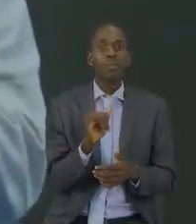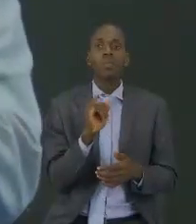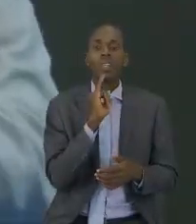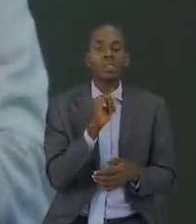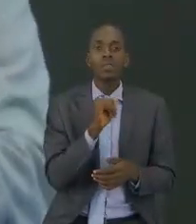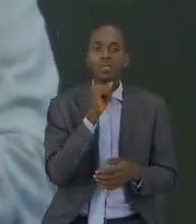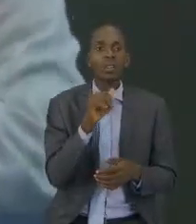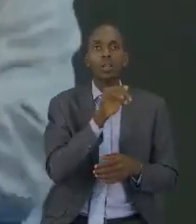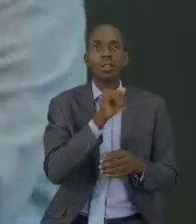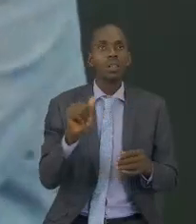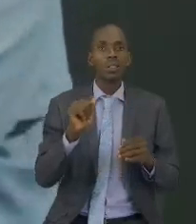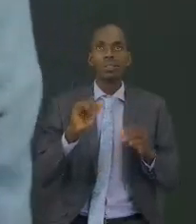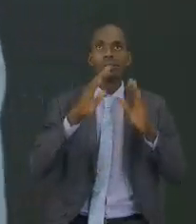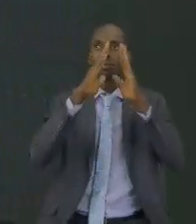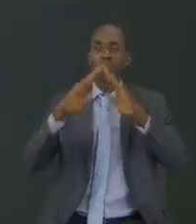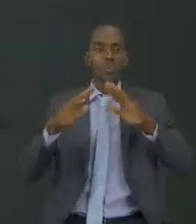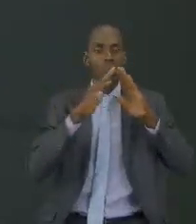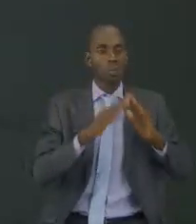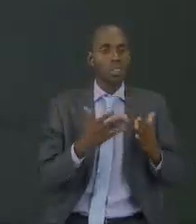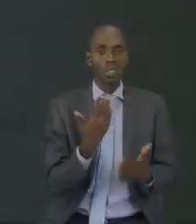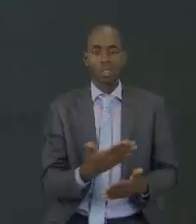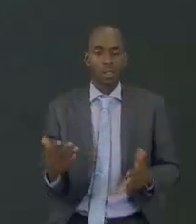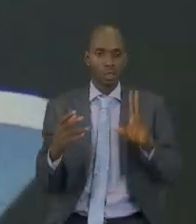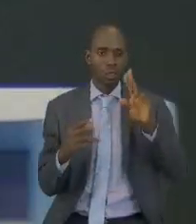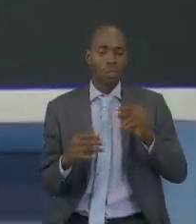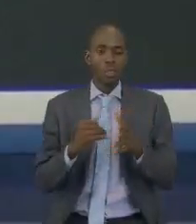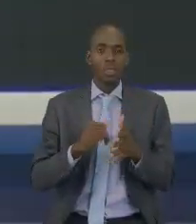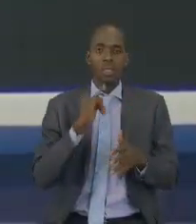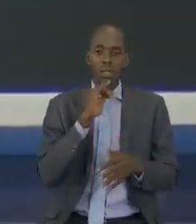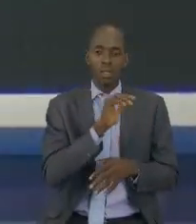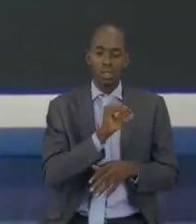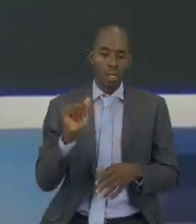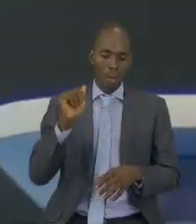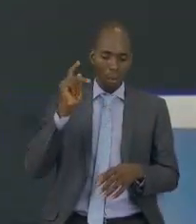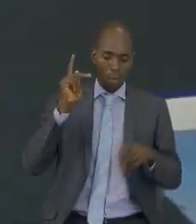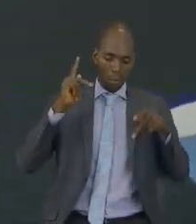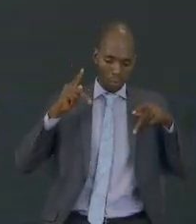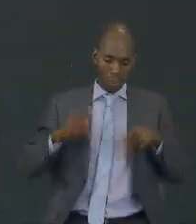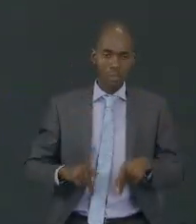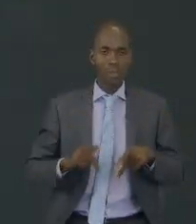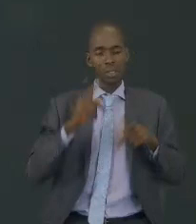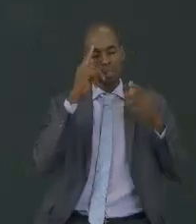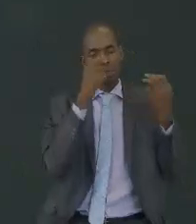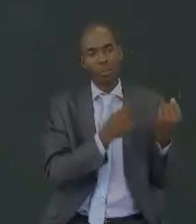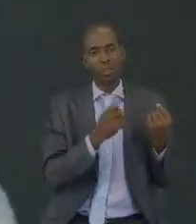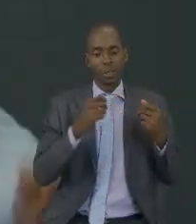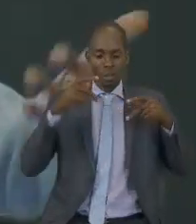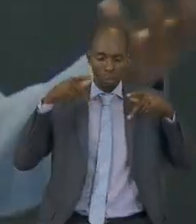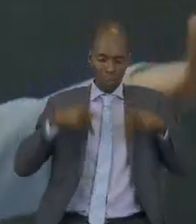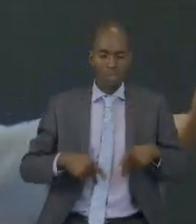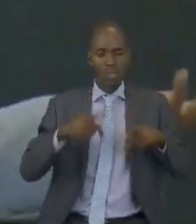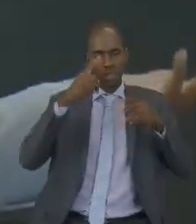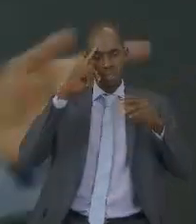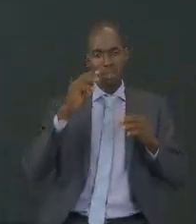community faith, it's a personal faith, a personal decision. You know, there